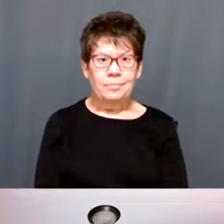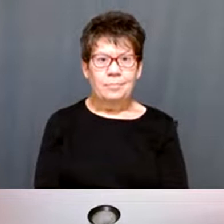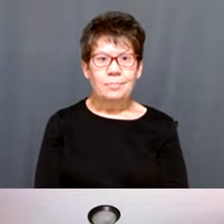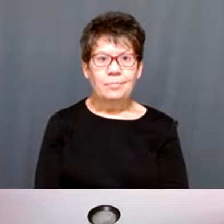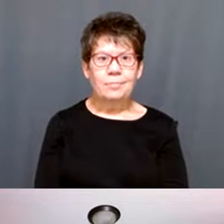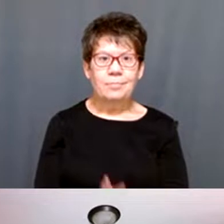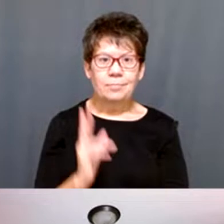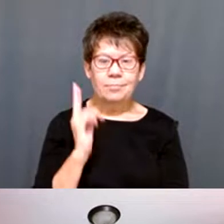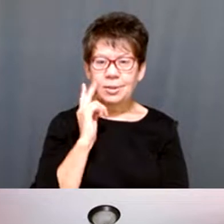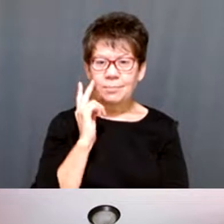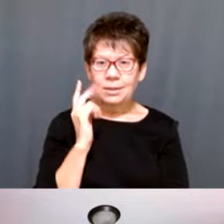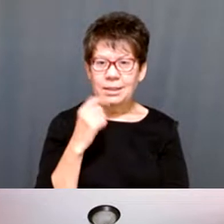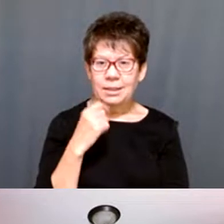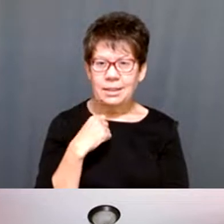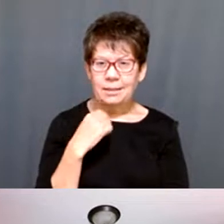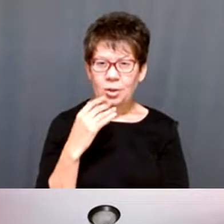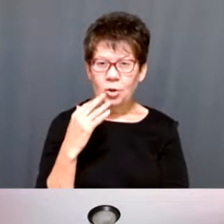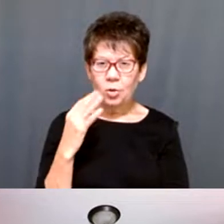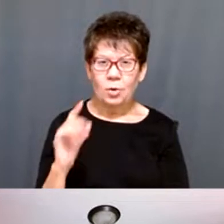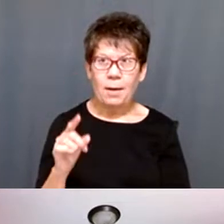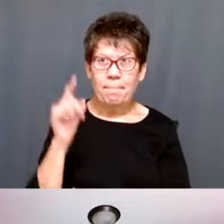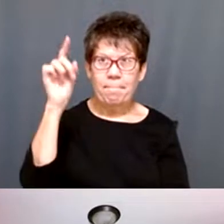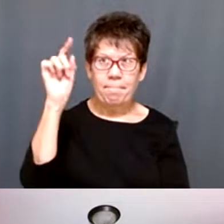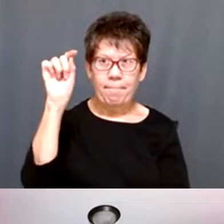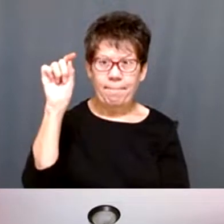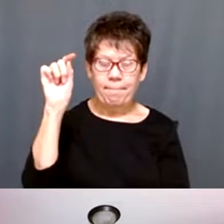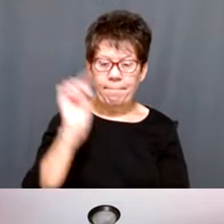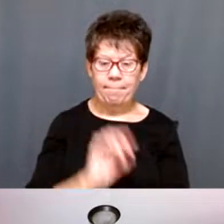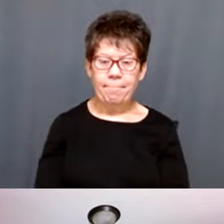let's see, let me go all the way up. Okay.